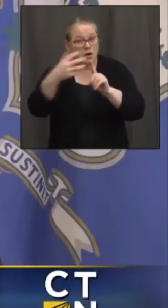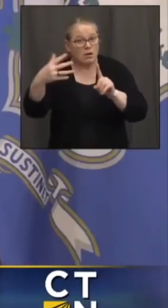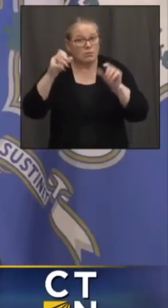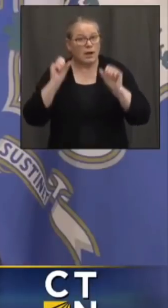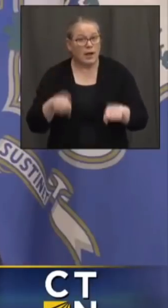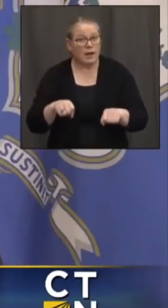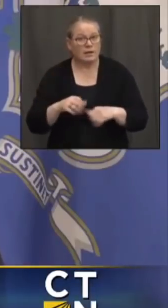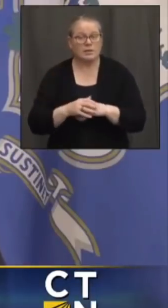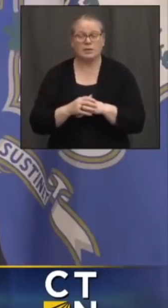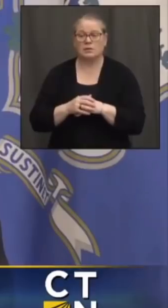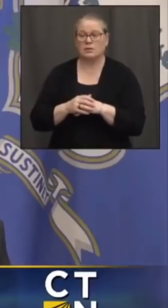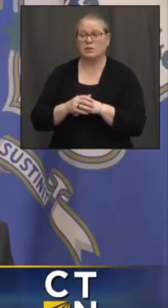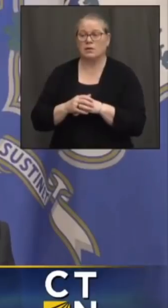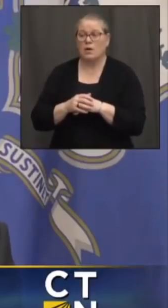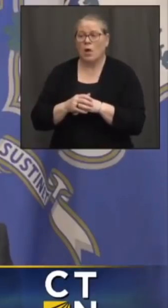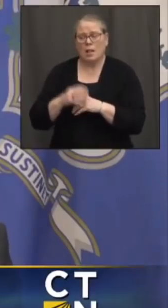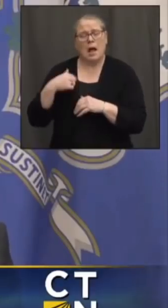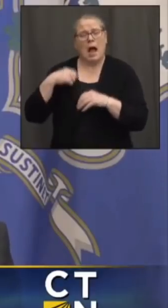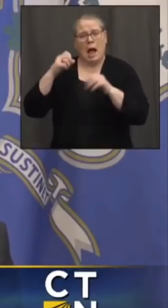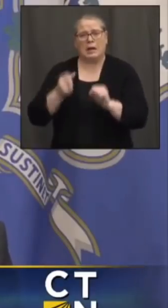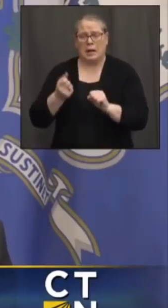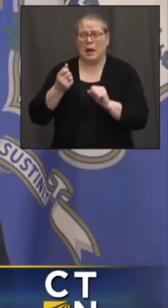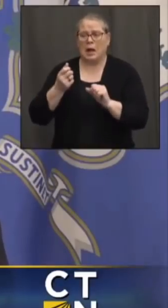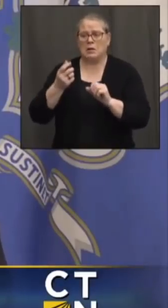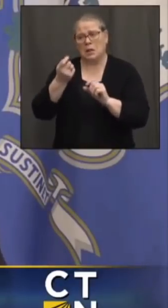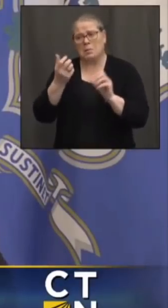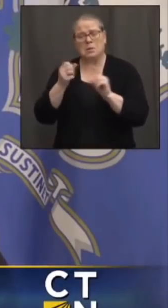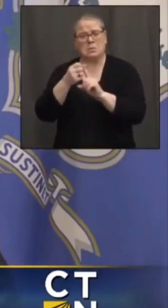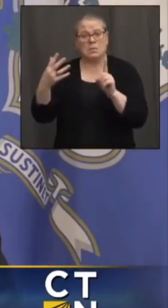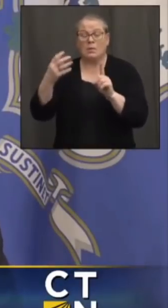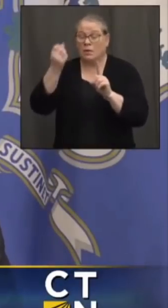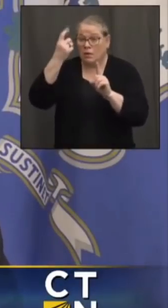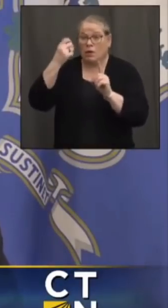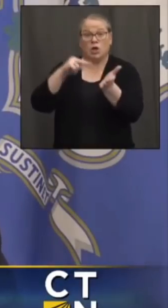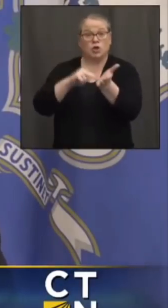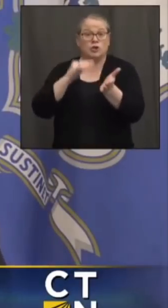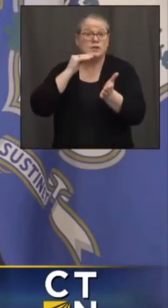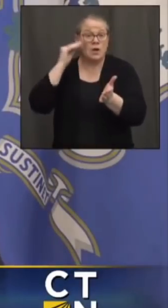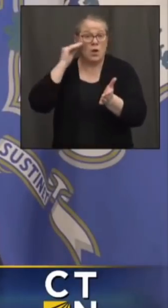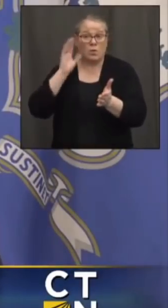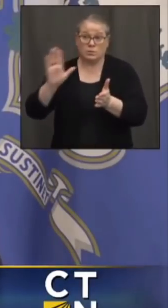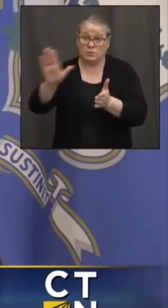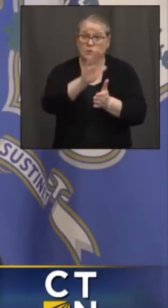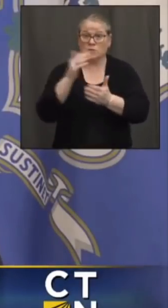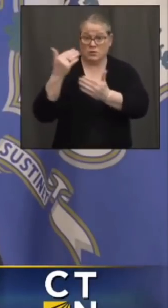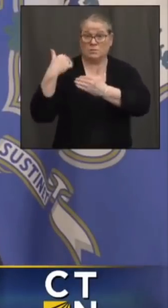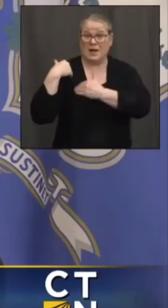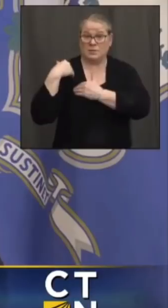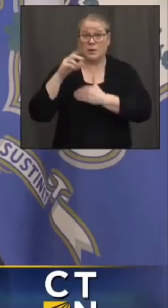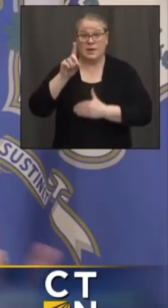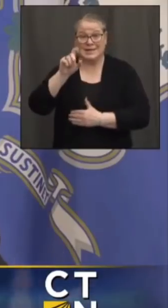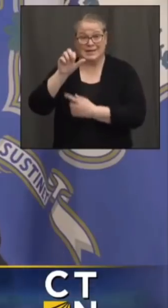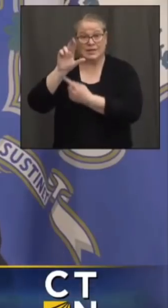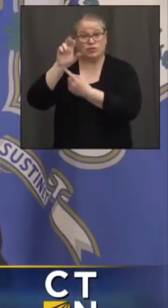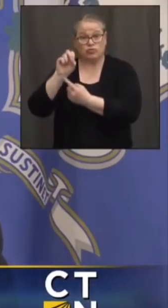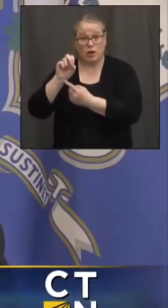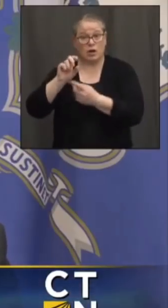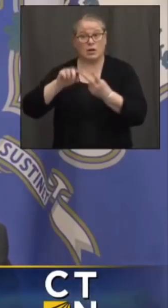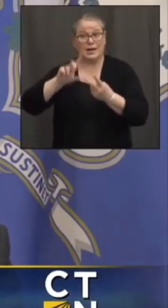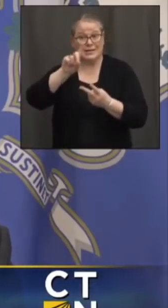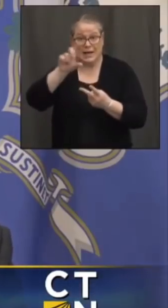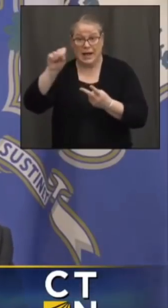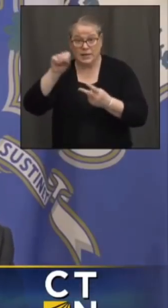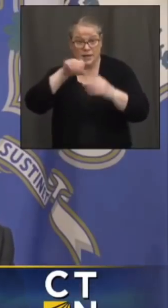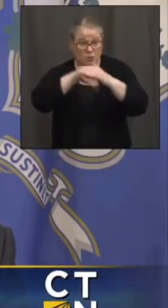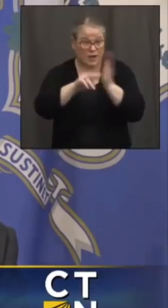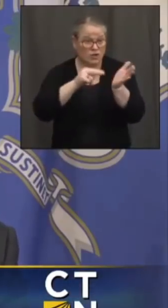held nursing homes accountable. As you know, Deirdre and DSS, they shut down one nursing home, fined additional